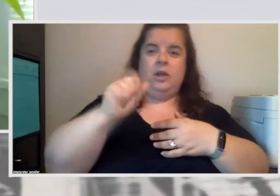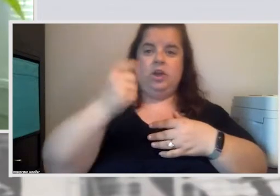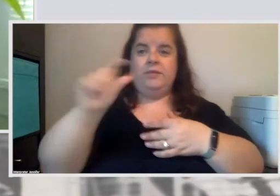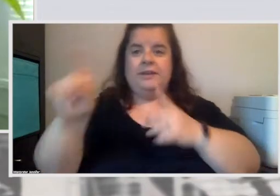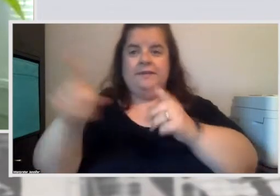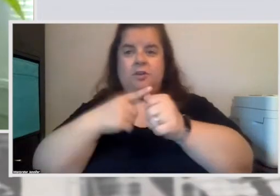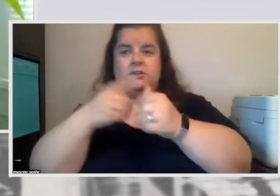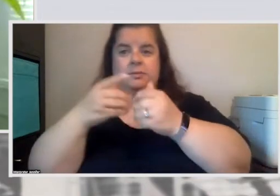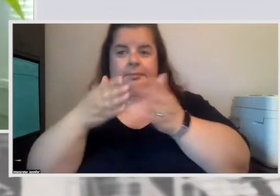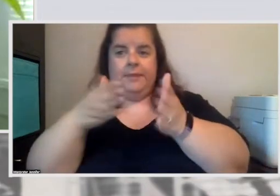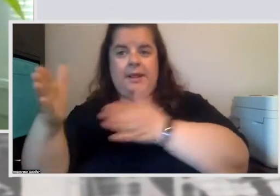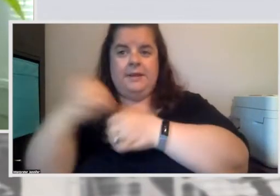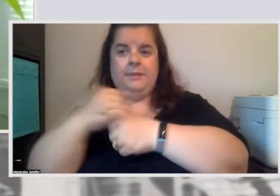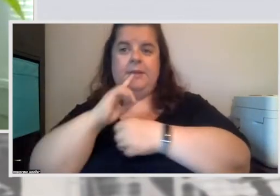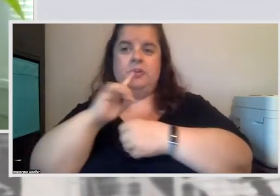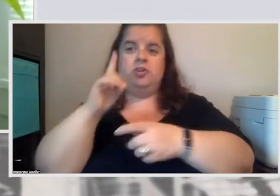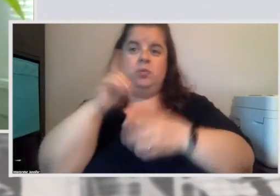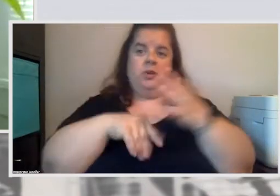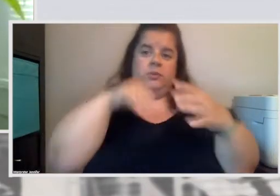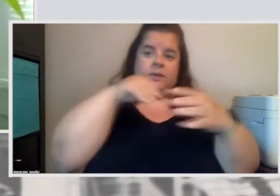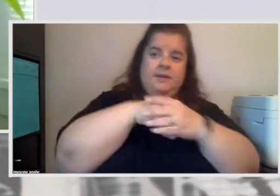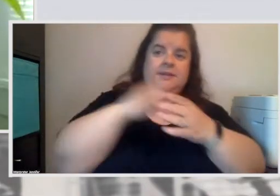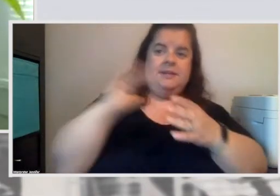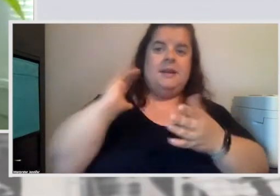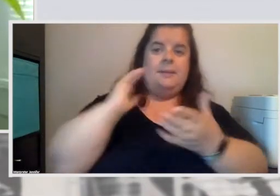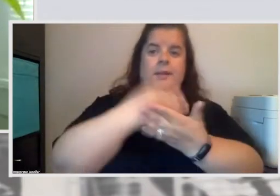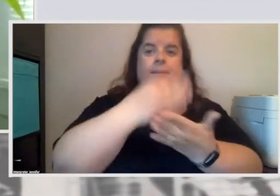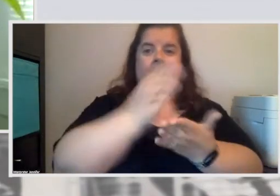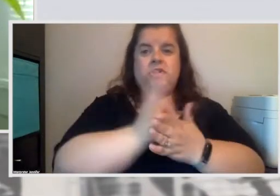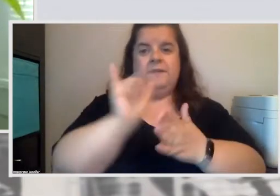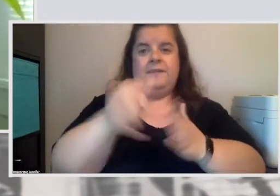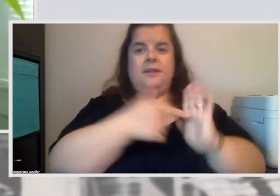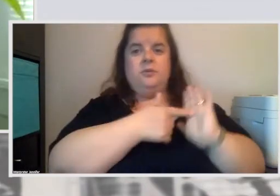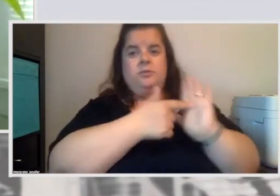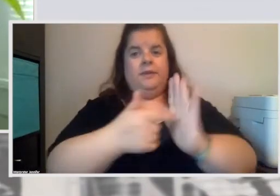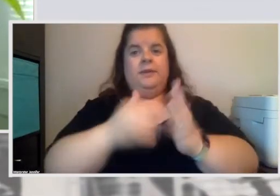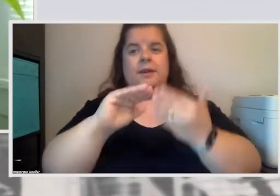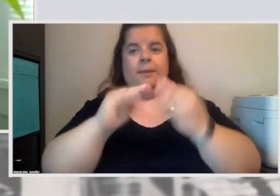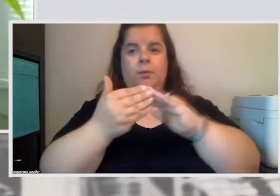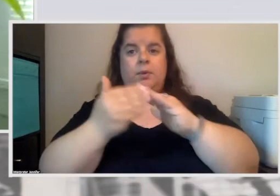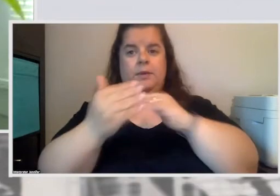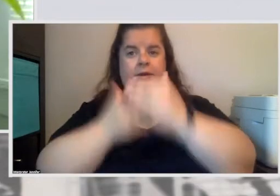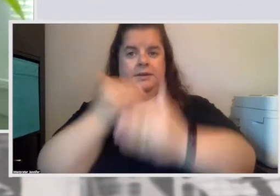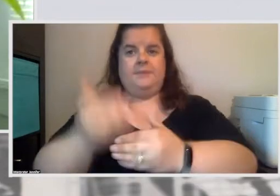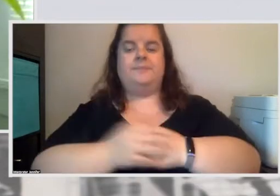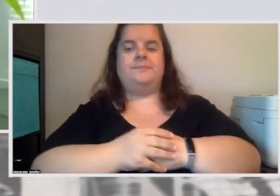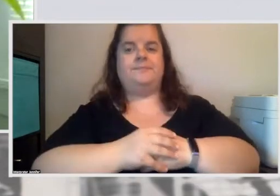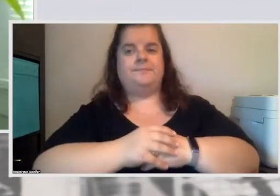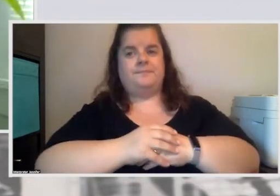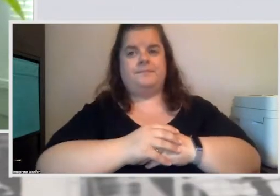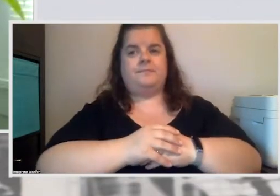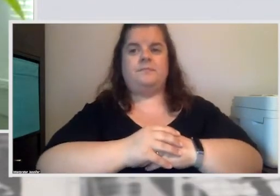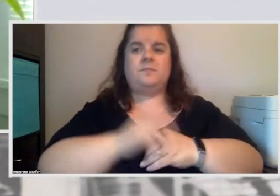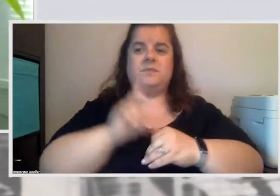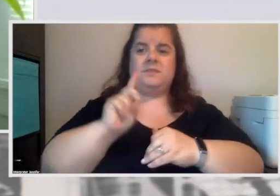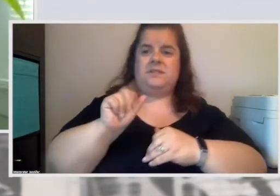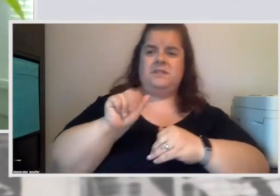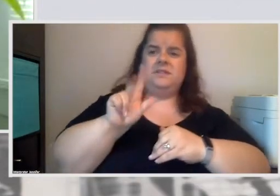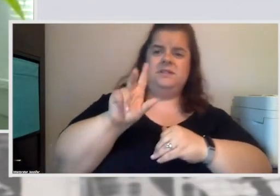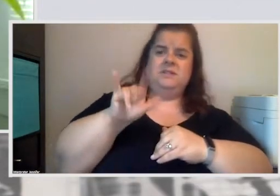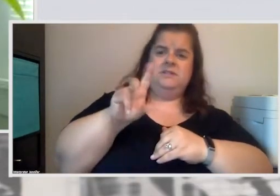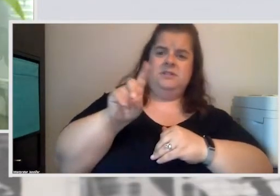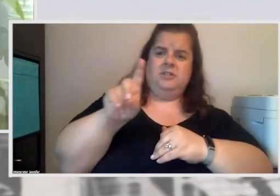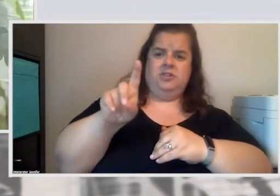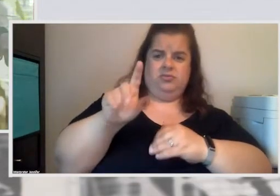into to make sure that what's going into the capital budget is reflective of a community process. David, are you comfortable sharing your